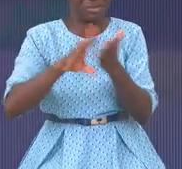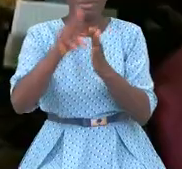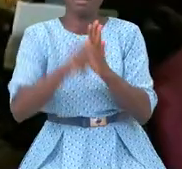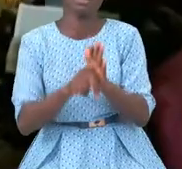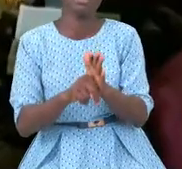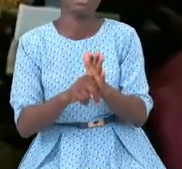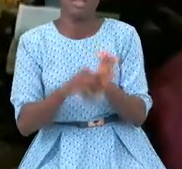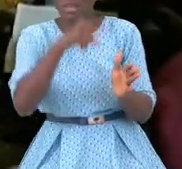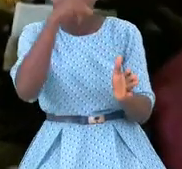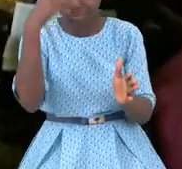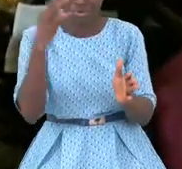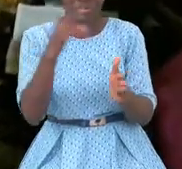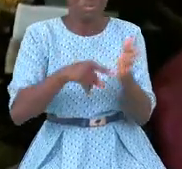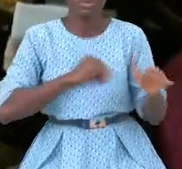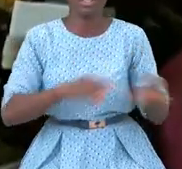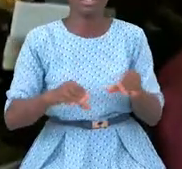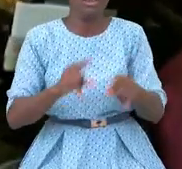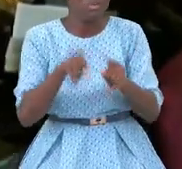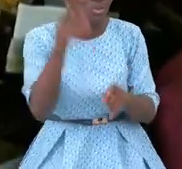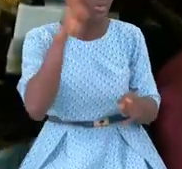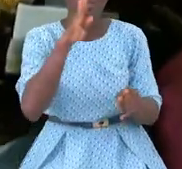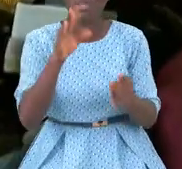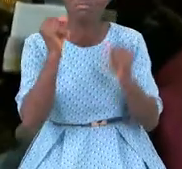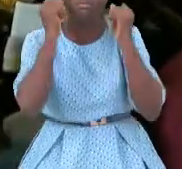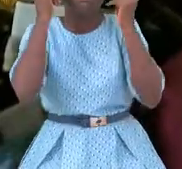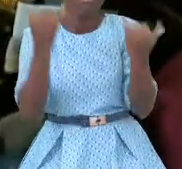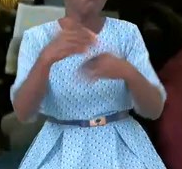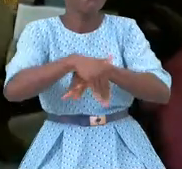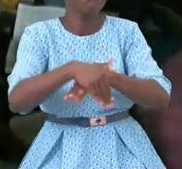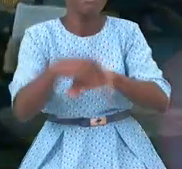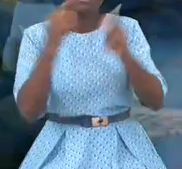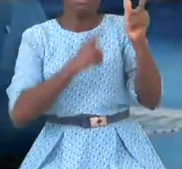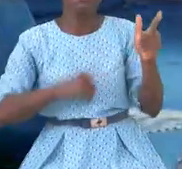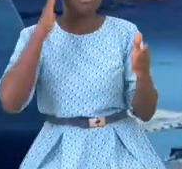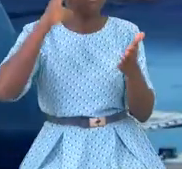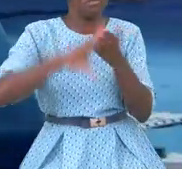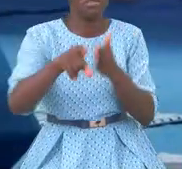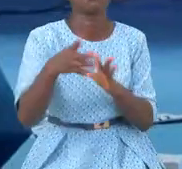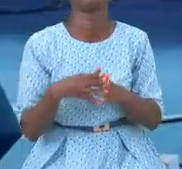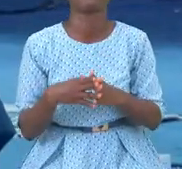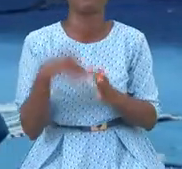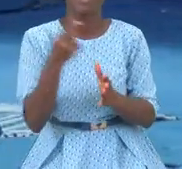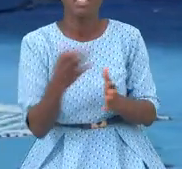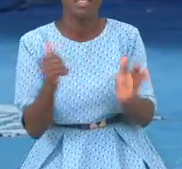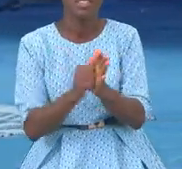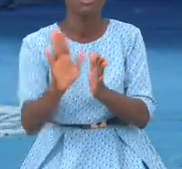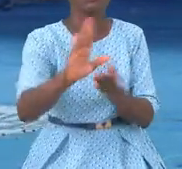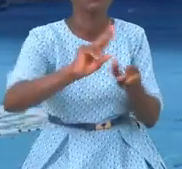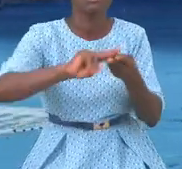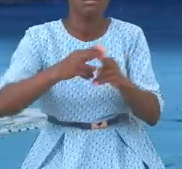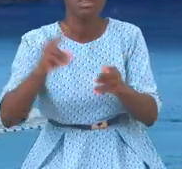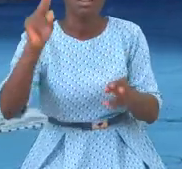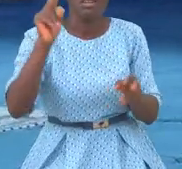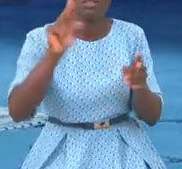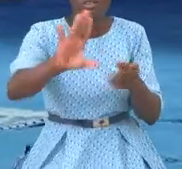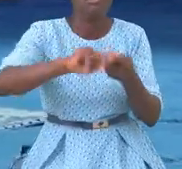you. The things that your neighbors will not forgive, the things that even the pastor of